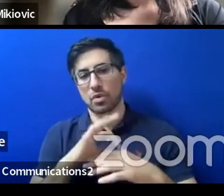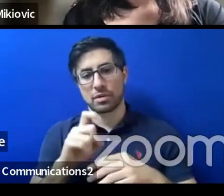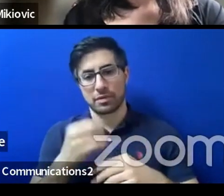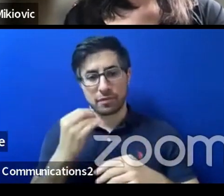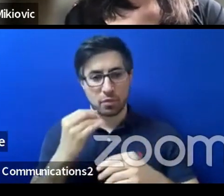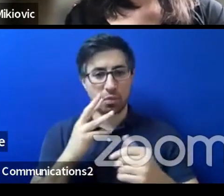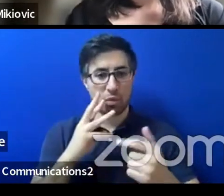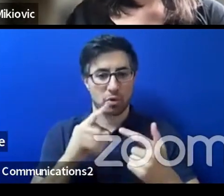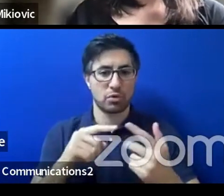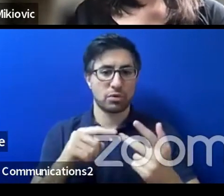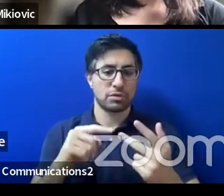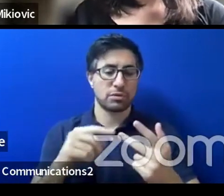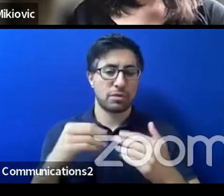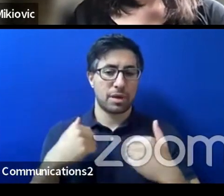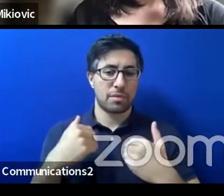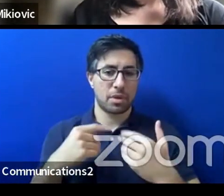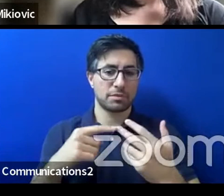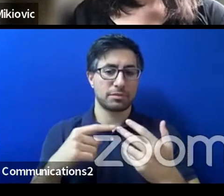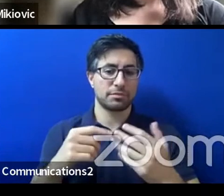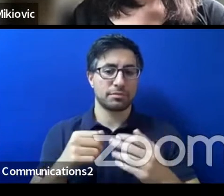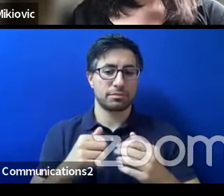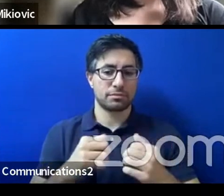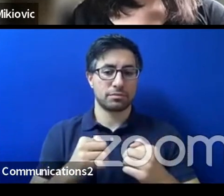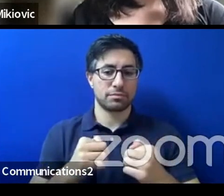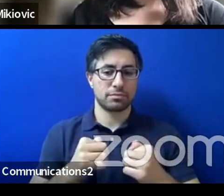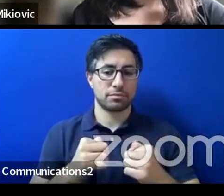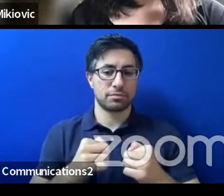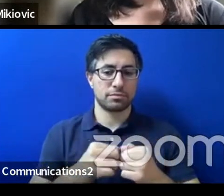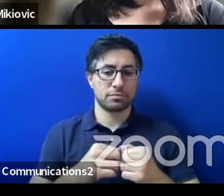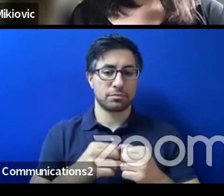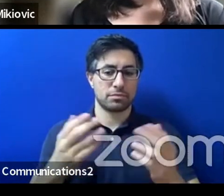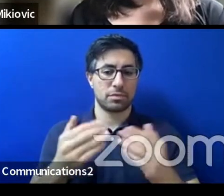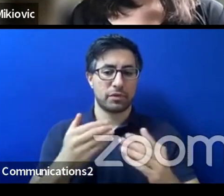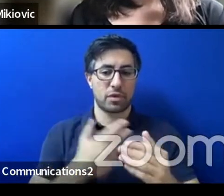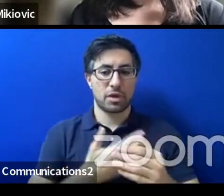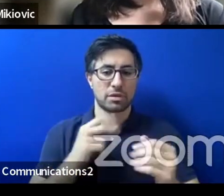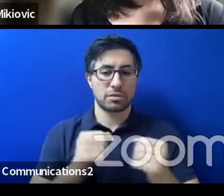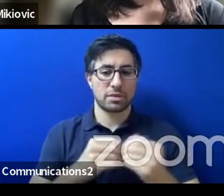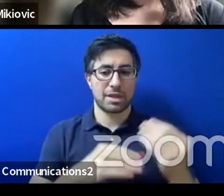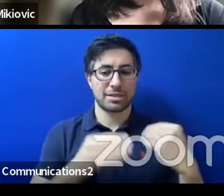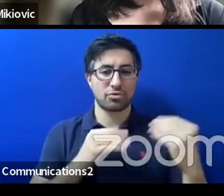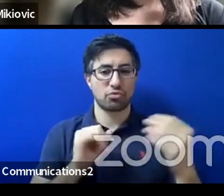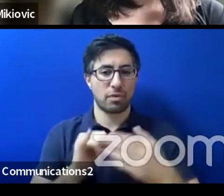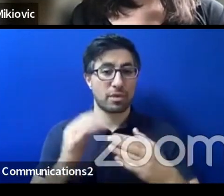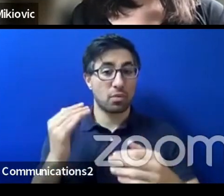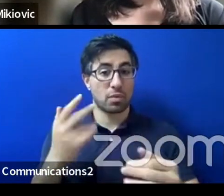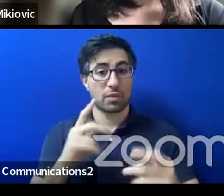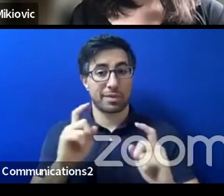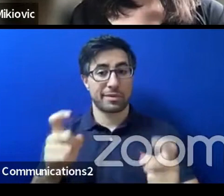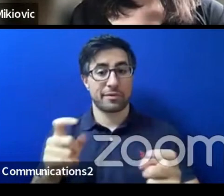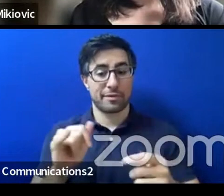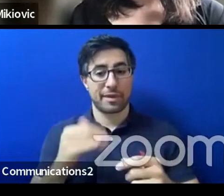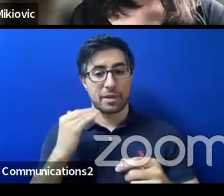food, we need water, we need animals, just because they were all here before us too with our ancestors. So that's the reason why we give